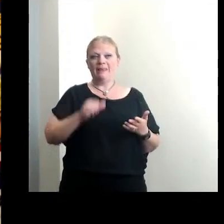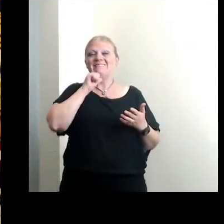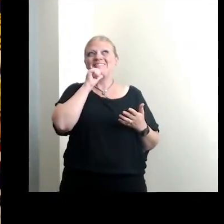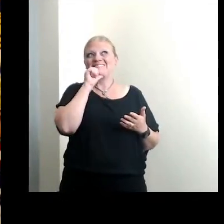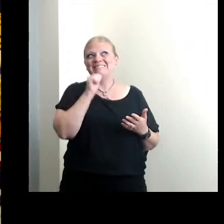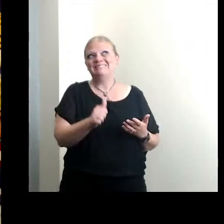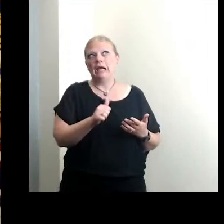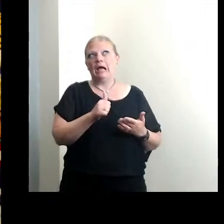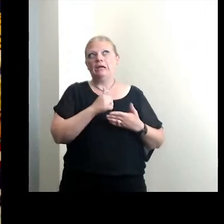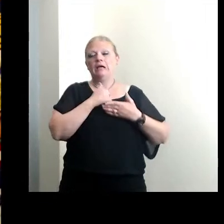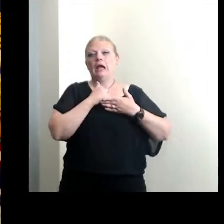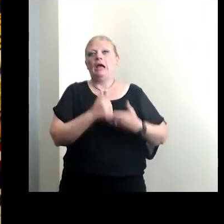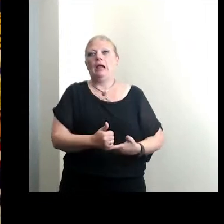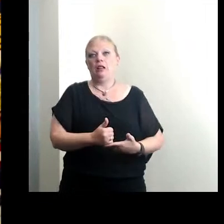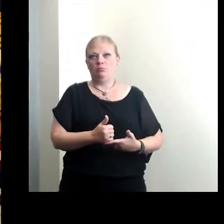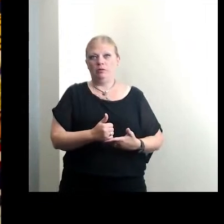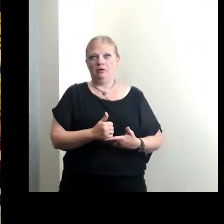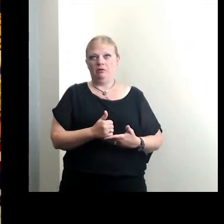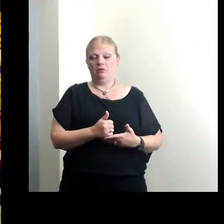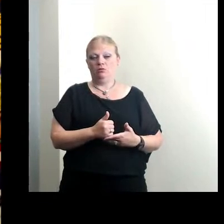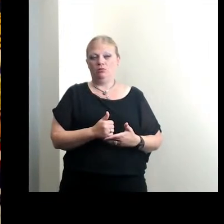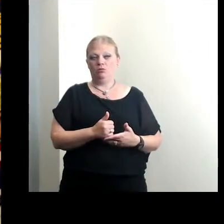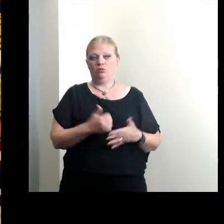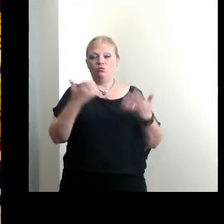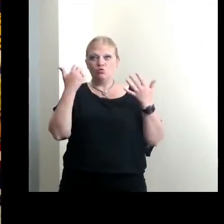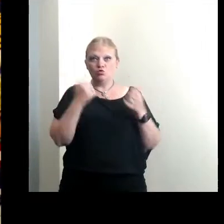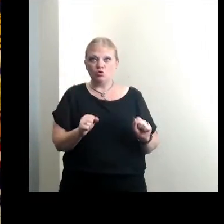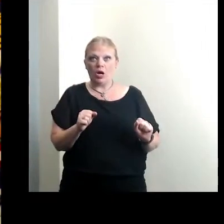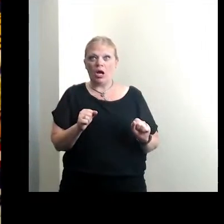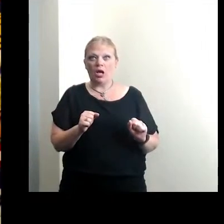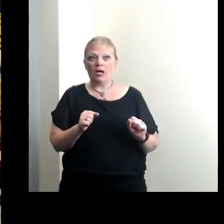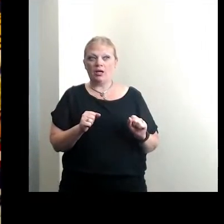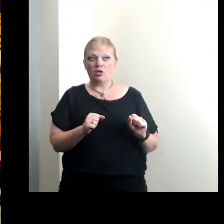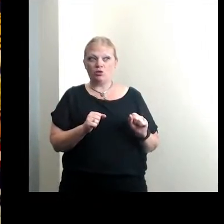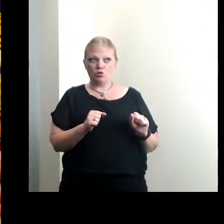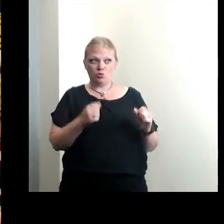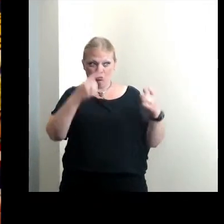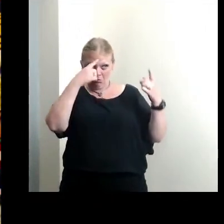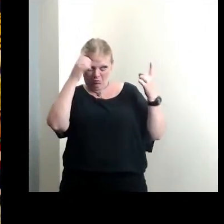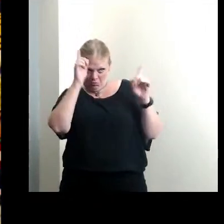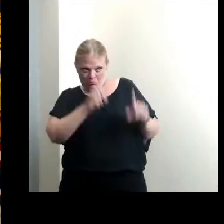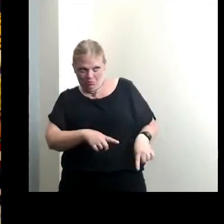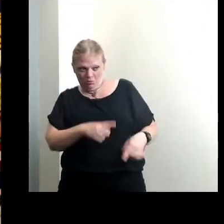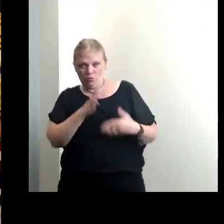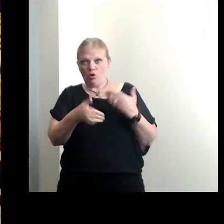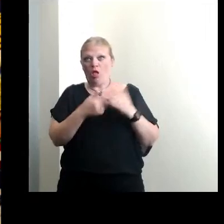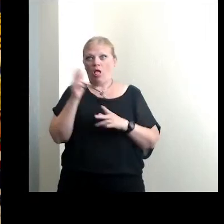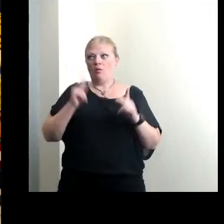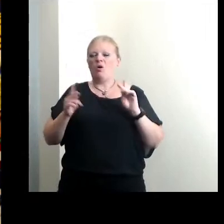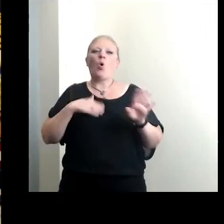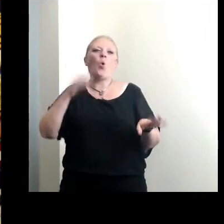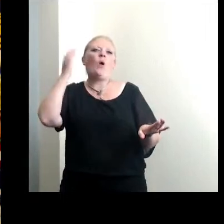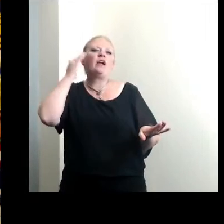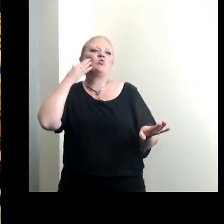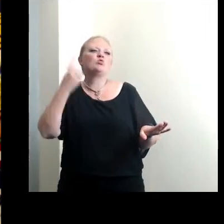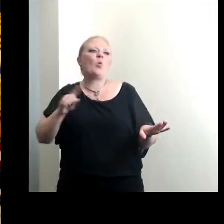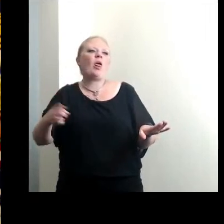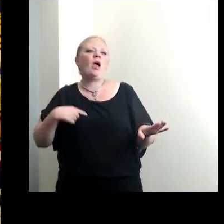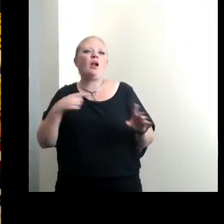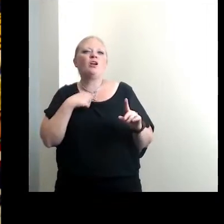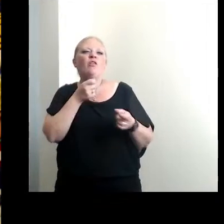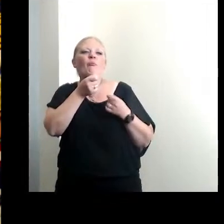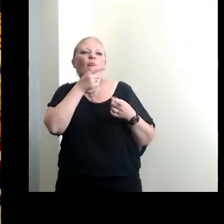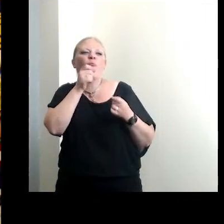help in trying to reach an agreement when there's all these people who claim to have knowledge about what's going on, talking about